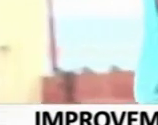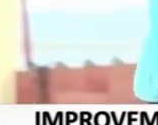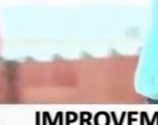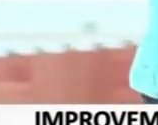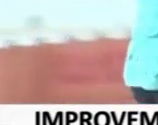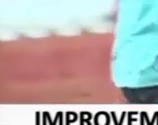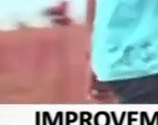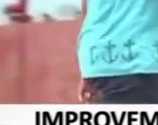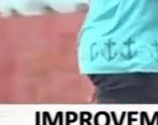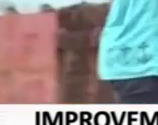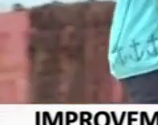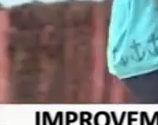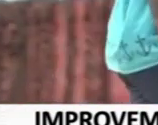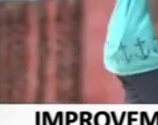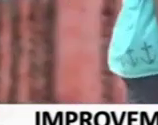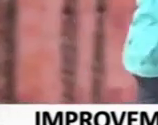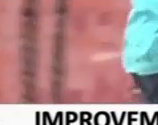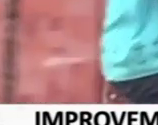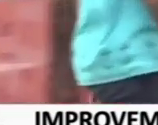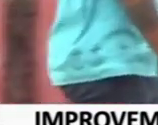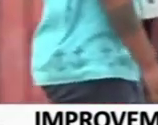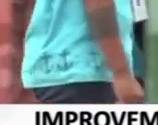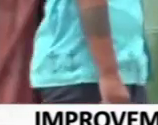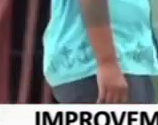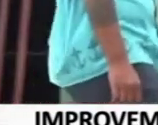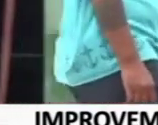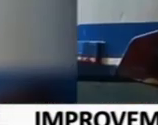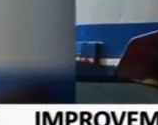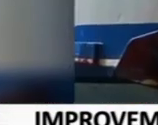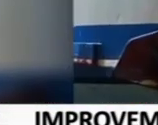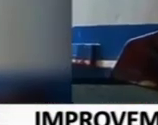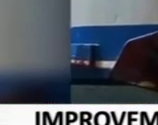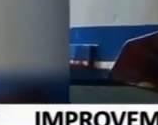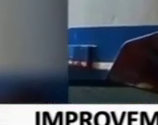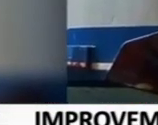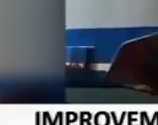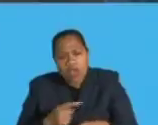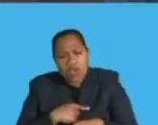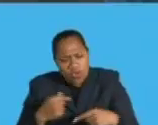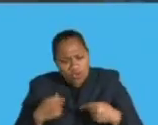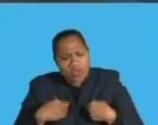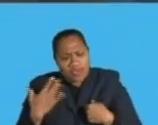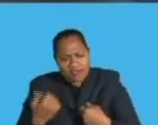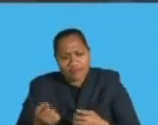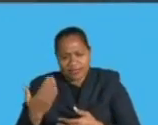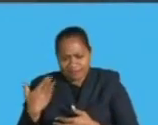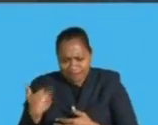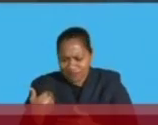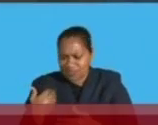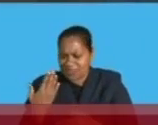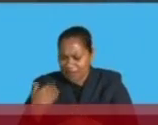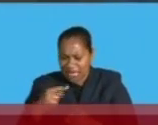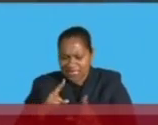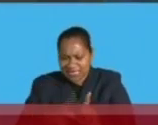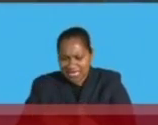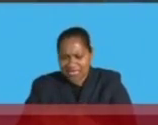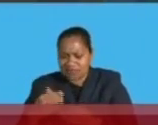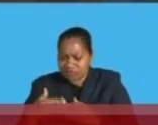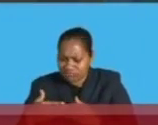out maintenance on major jetties that will be completed by the end of next year. For the next 12 months, will